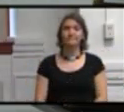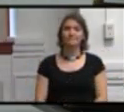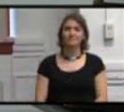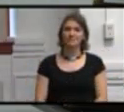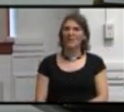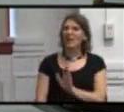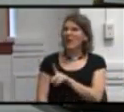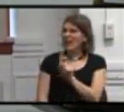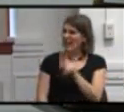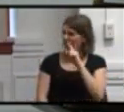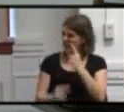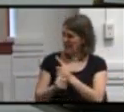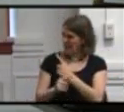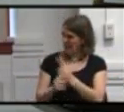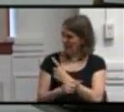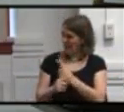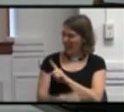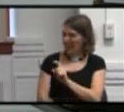Is that unusual?